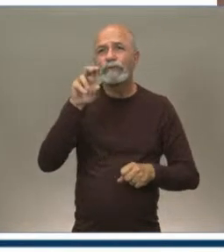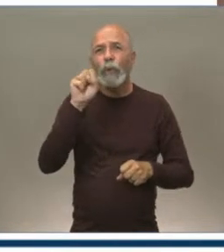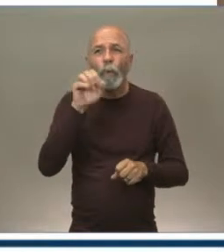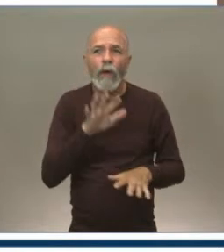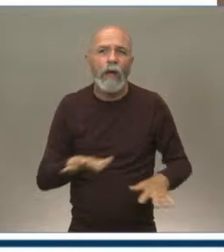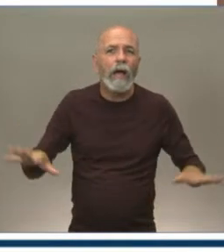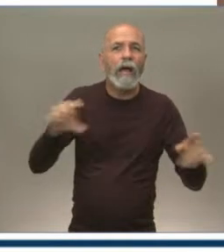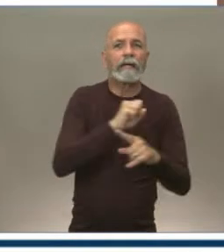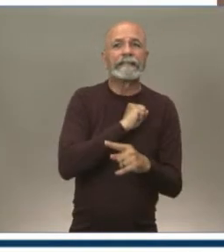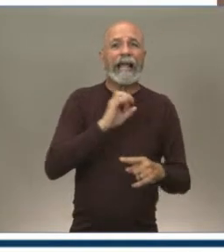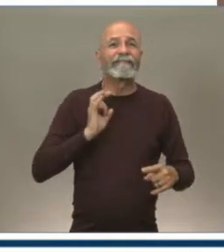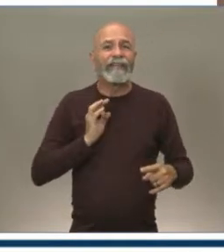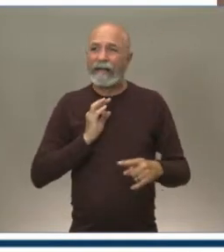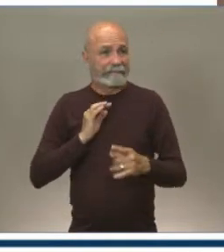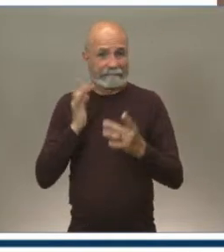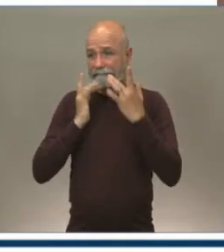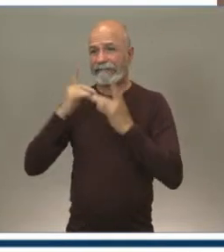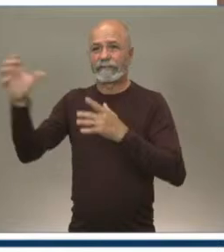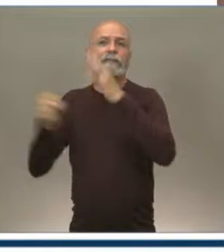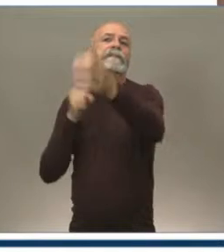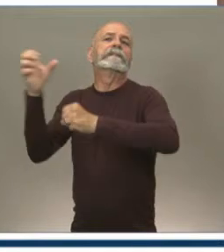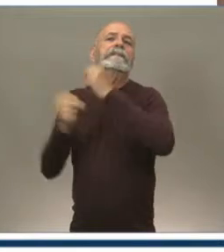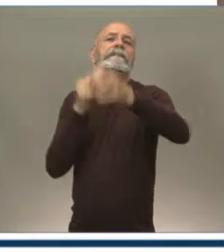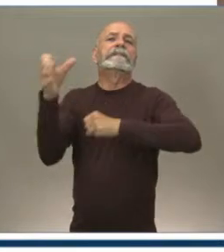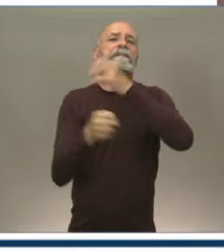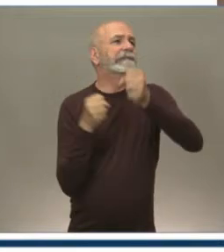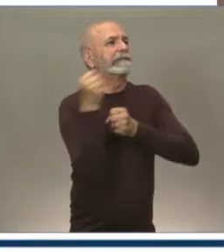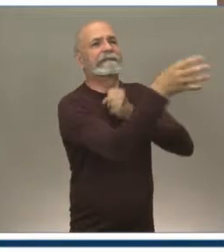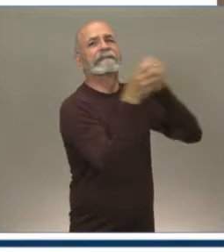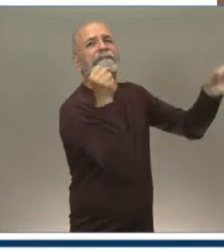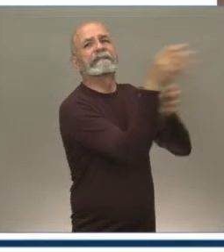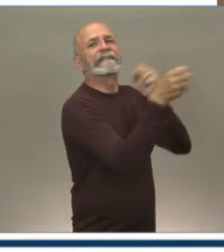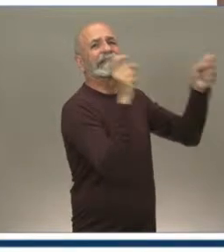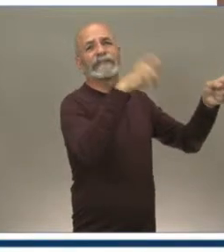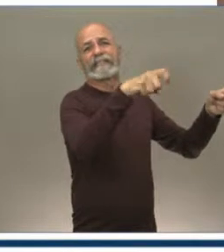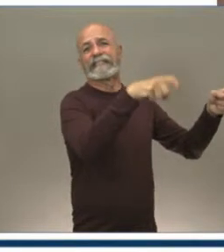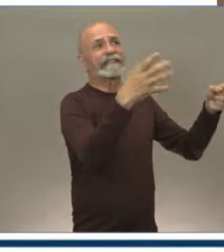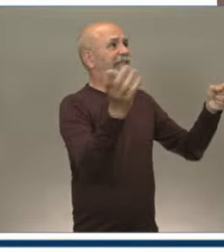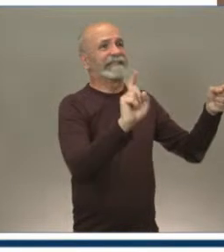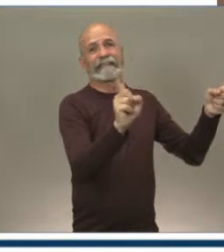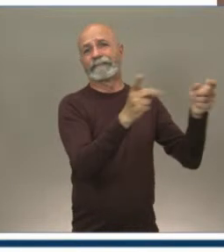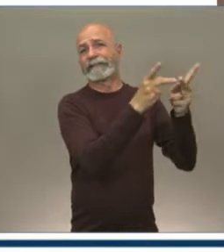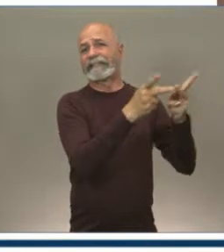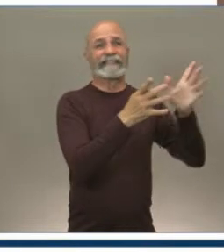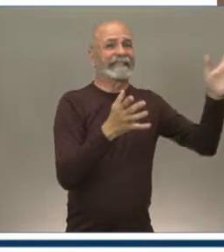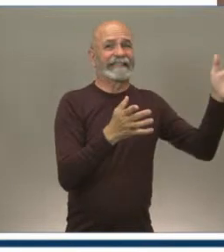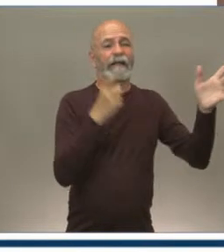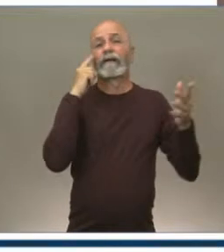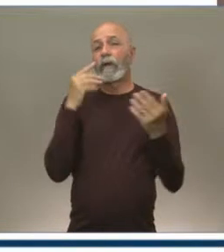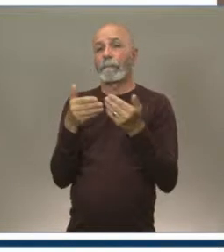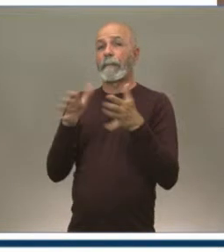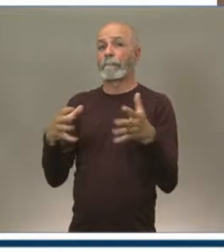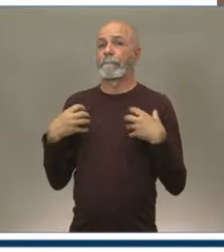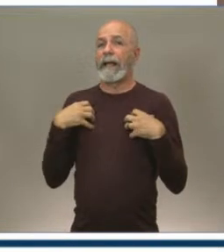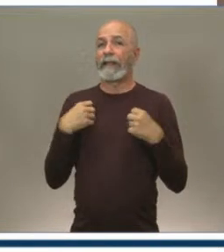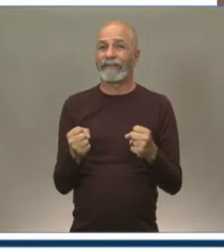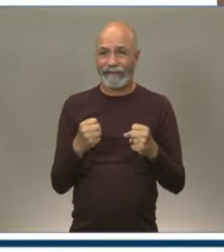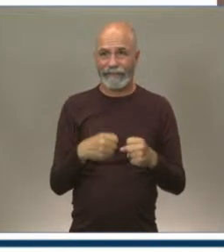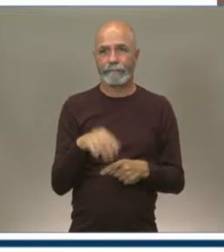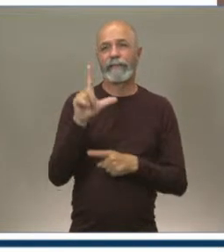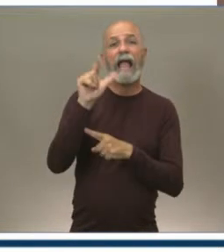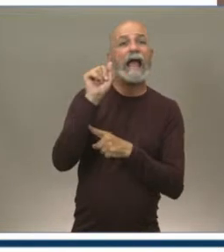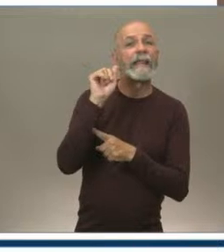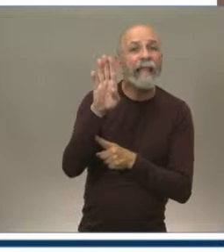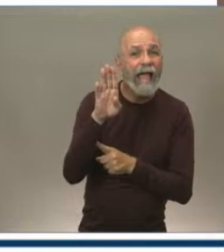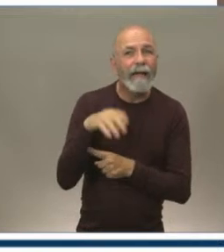being redirected and redeployed to areas of greatest need. So this includes public health, our lab, our